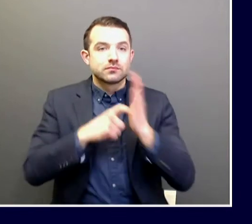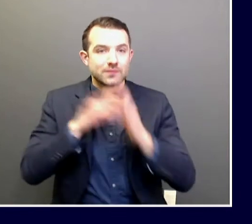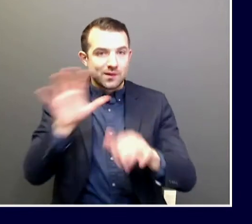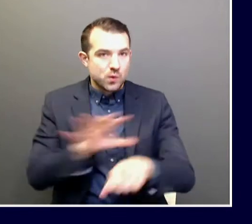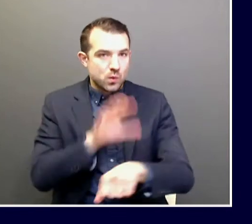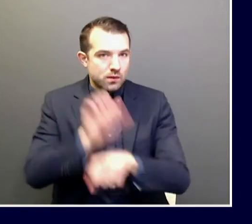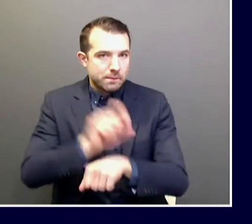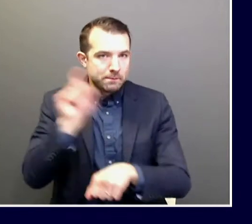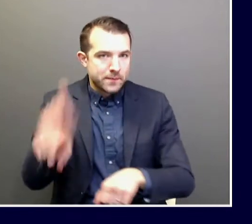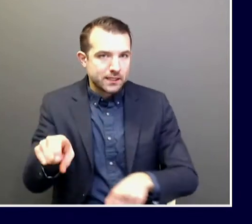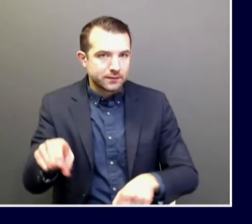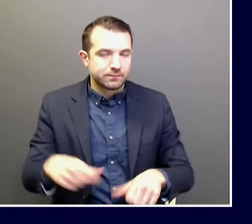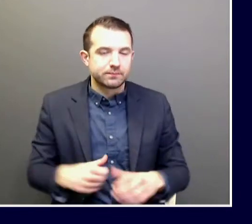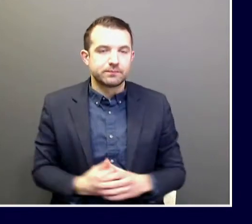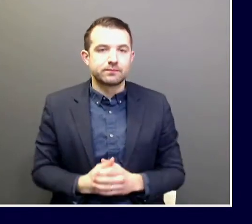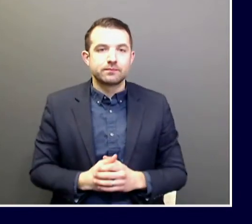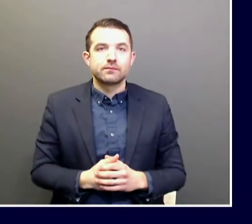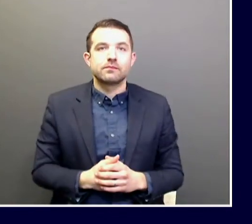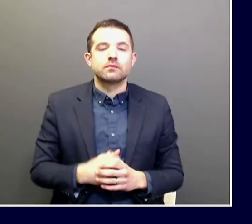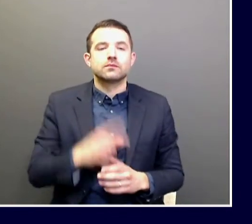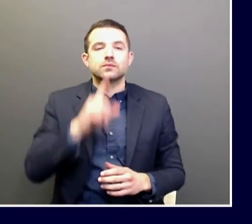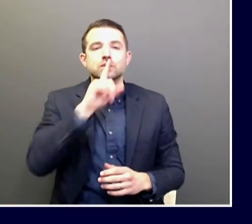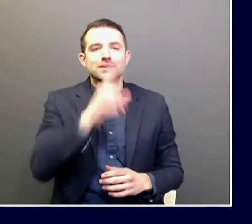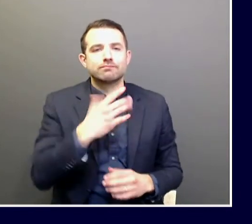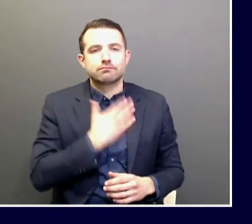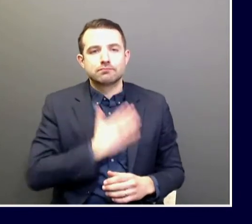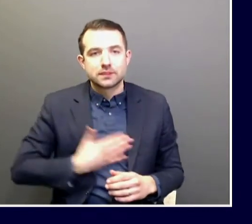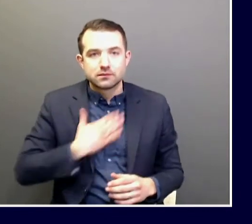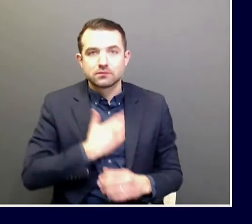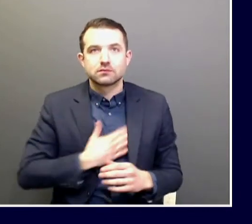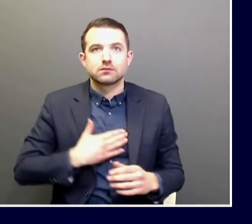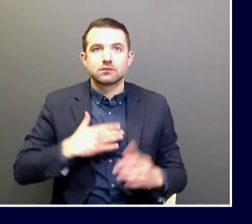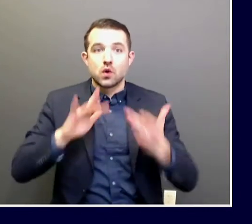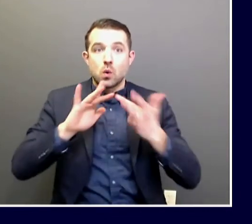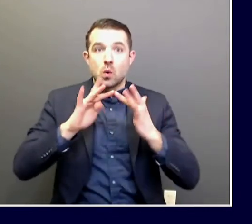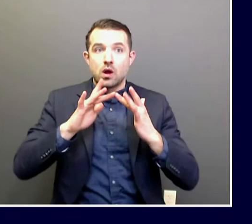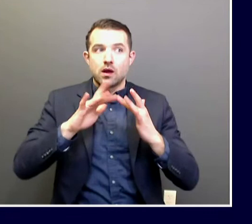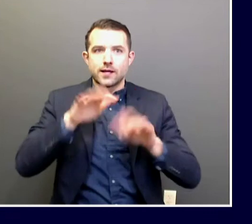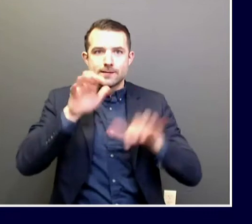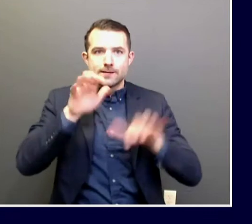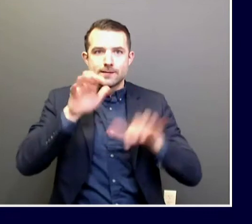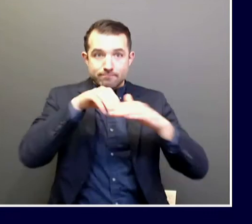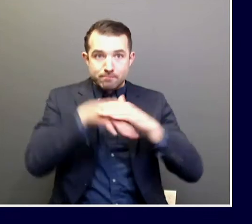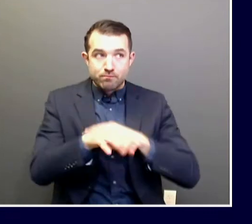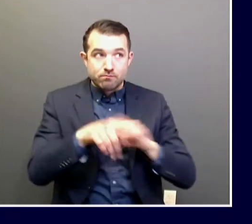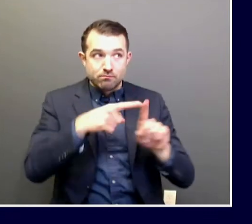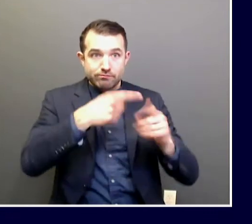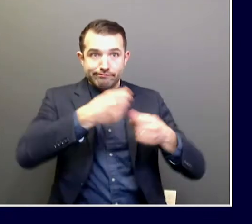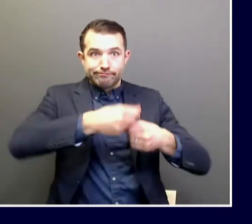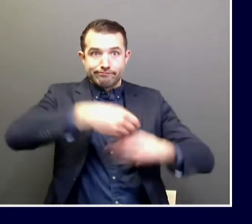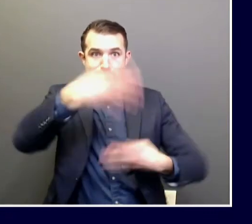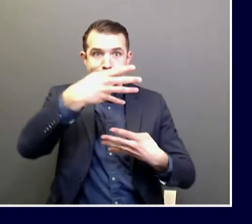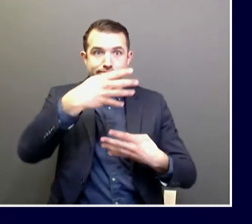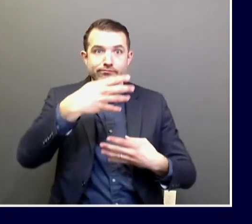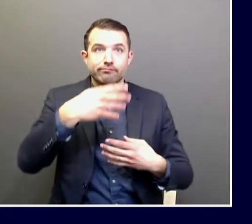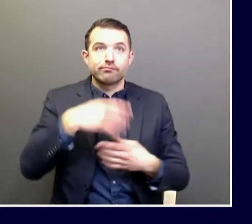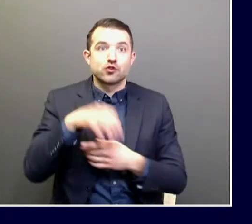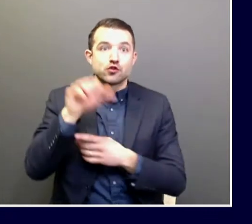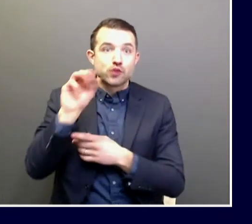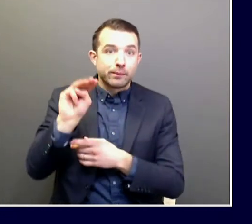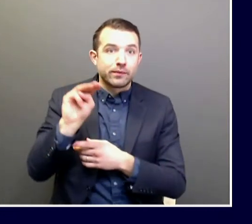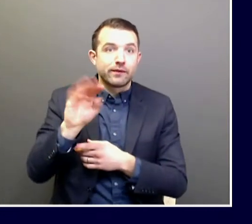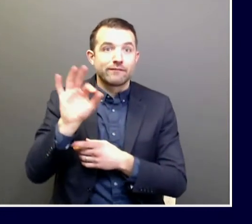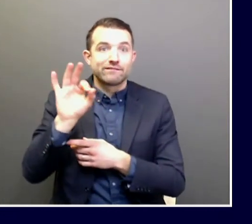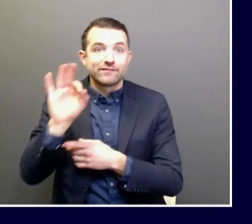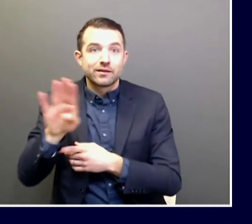urge everyone to check out our website and or our social media pages to find the registration link.